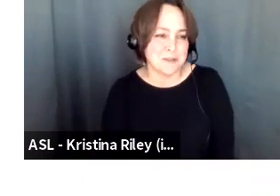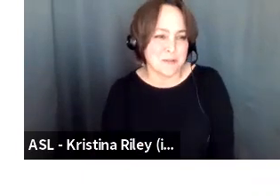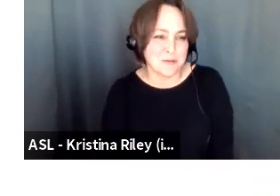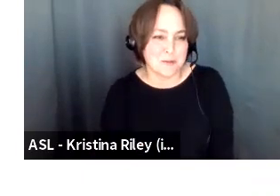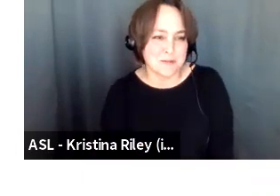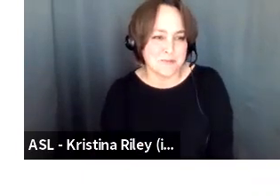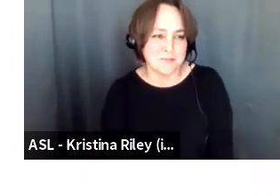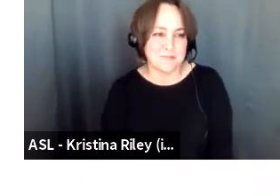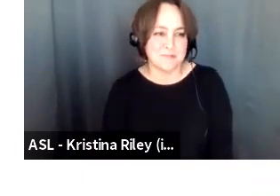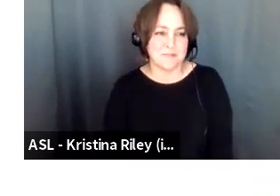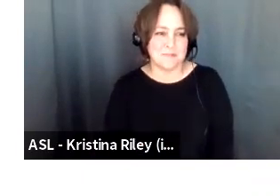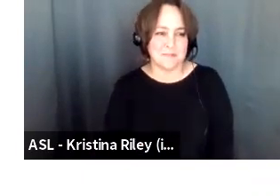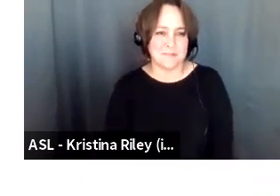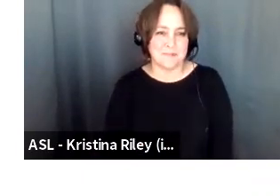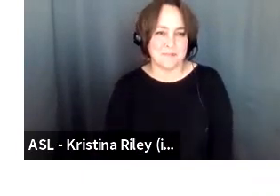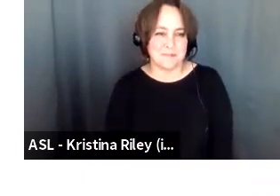Here's another quote